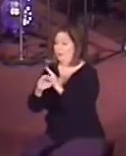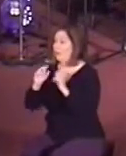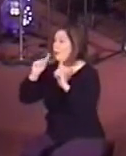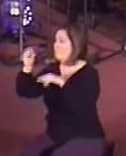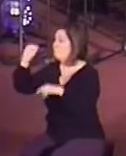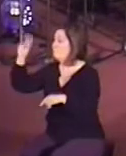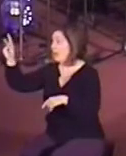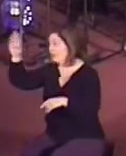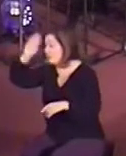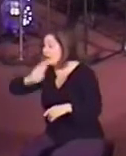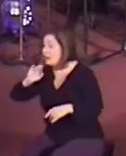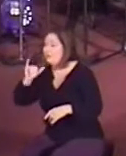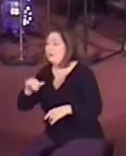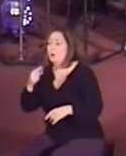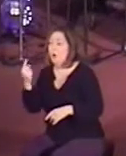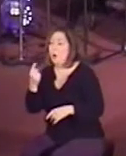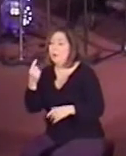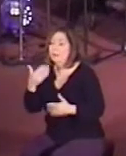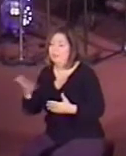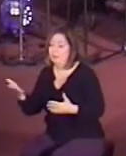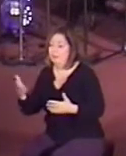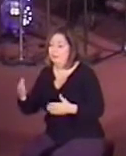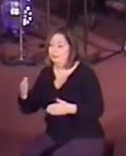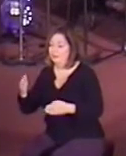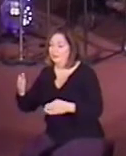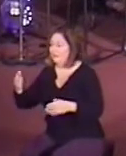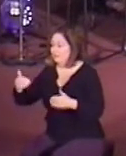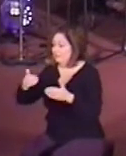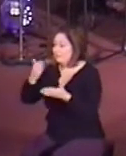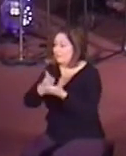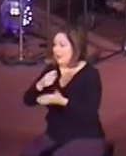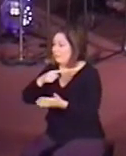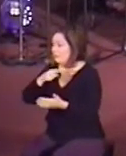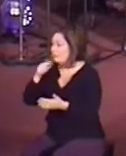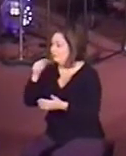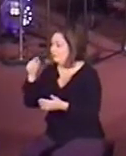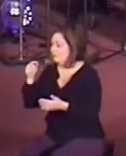God. That's the only thing standing between you and him. You see, Israel,